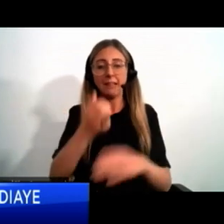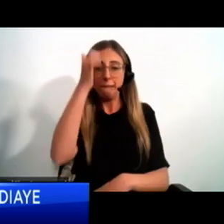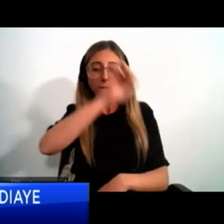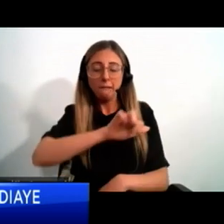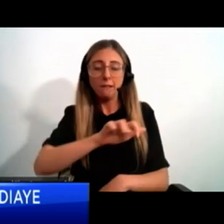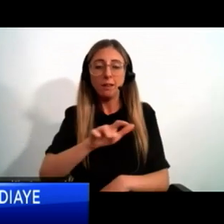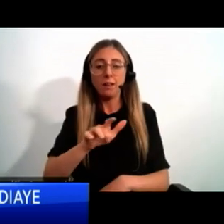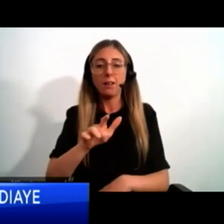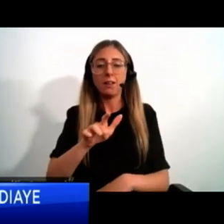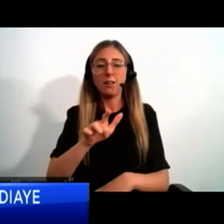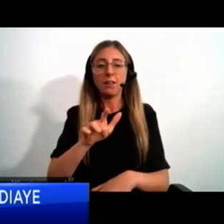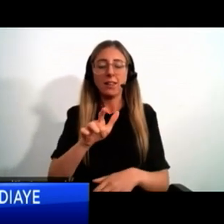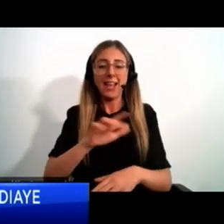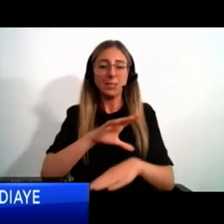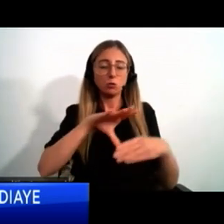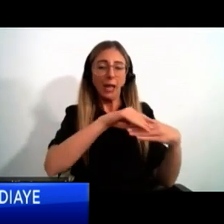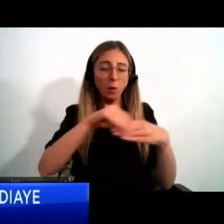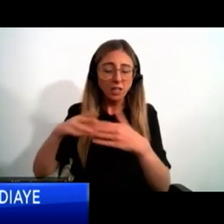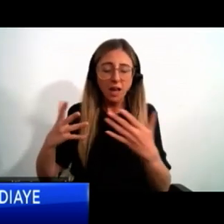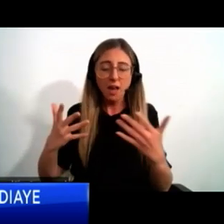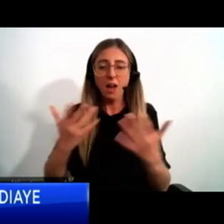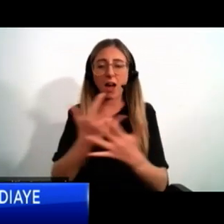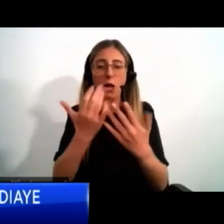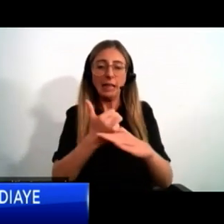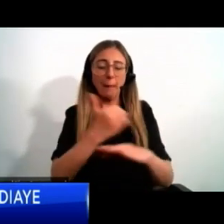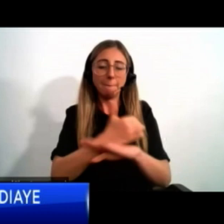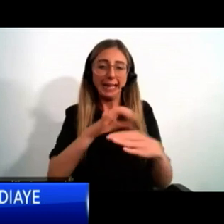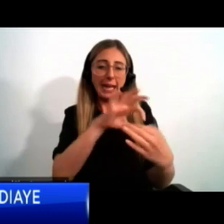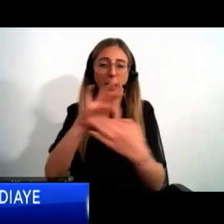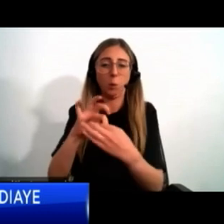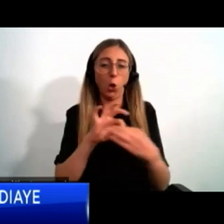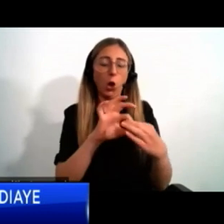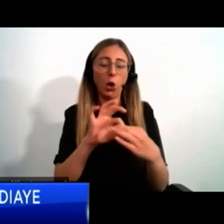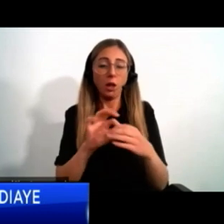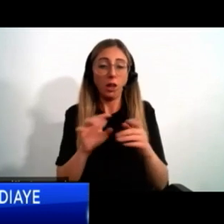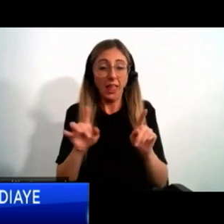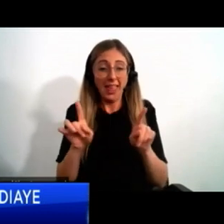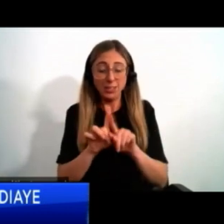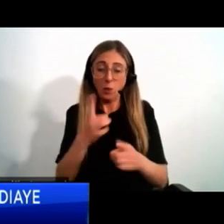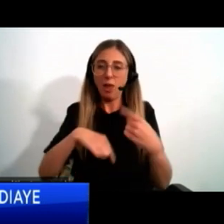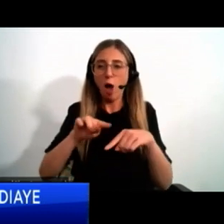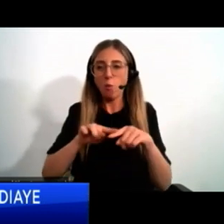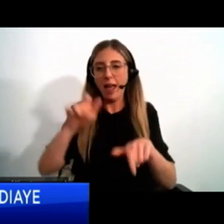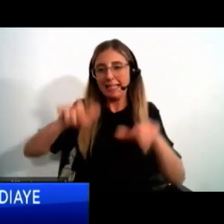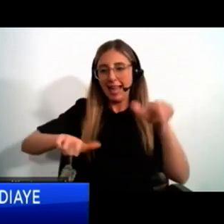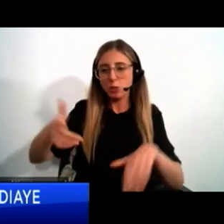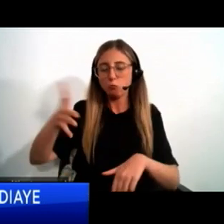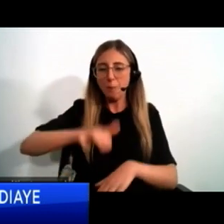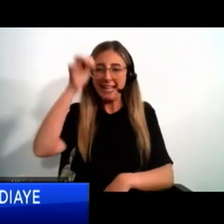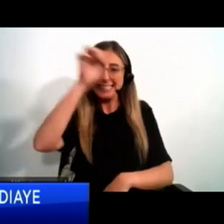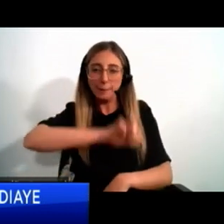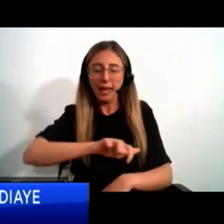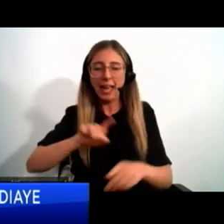of diplomatic corps, shareholders, Afrexim Bank Spouses Network, and of course, all our distinguished guests from academia